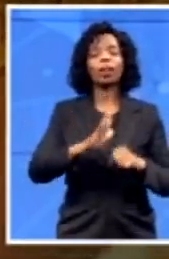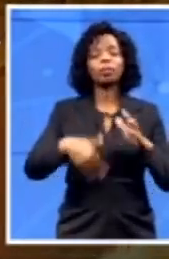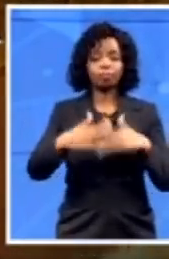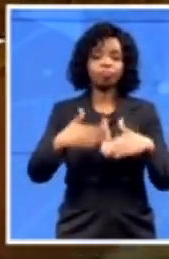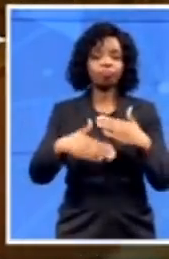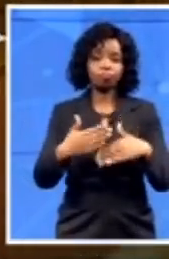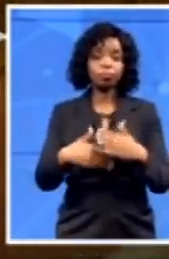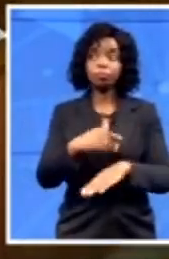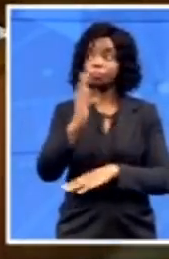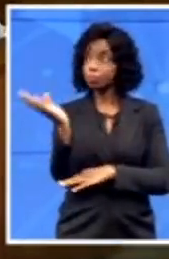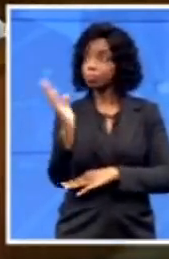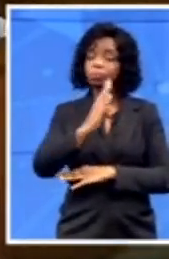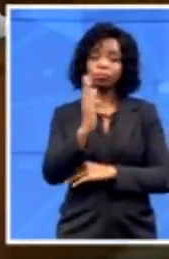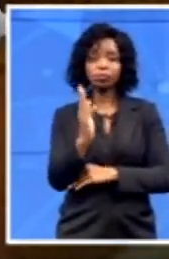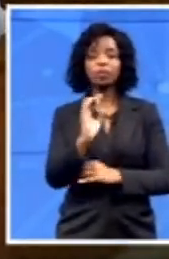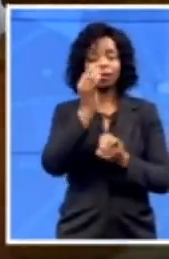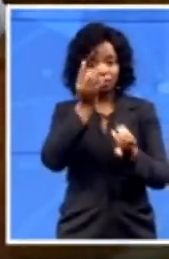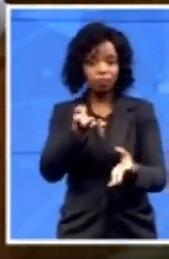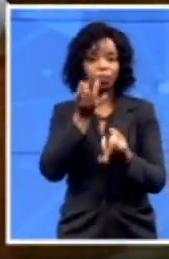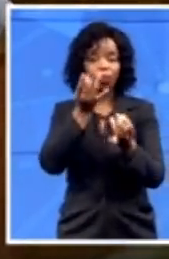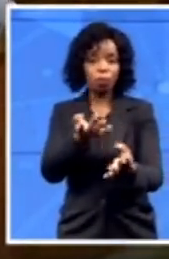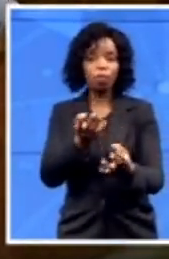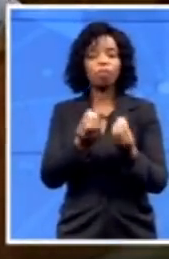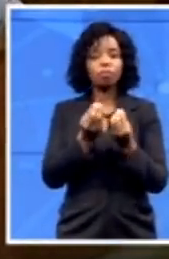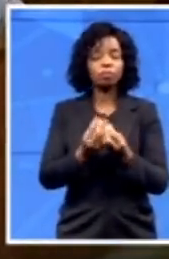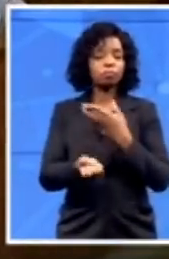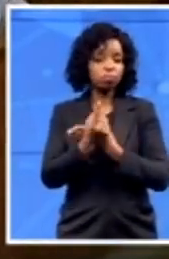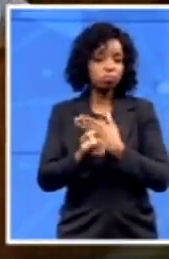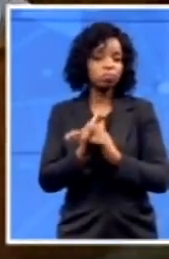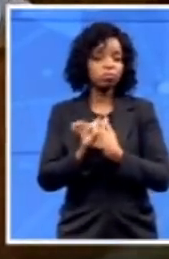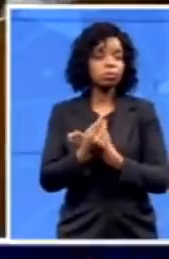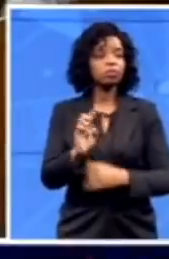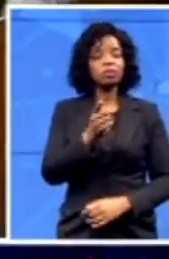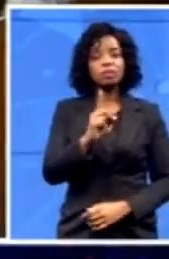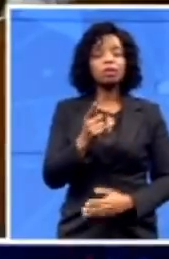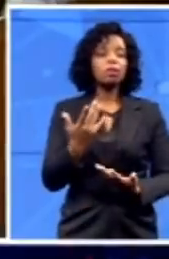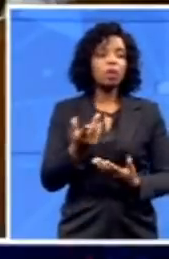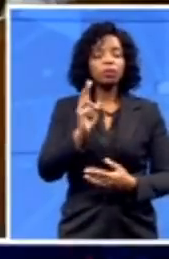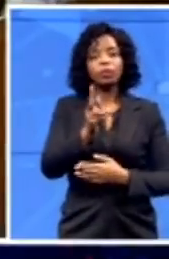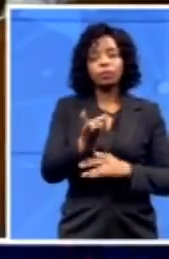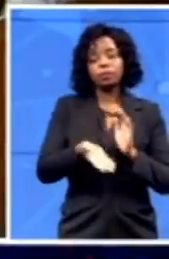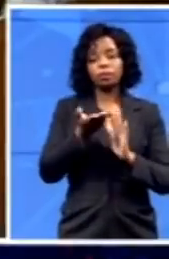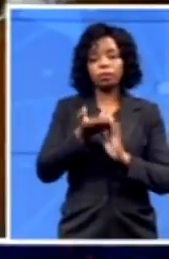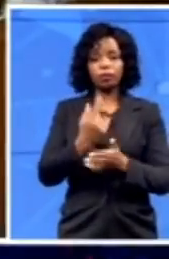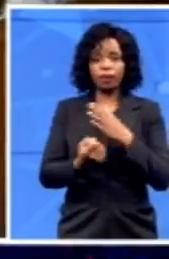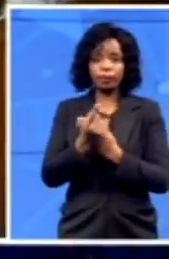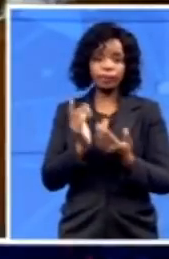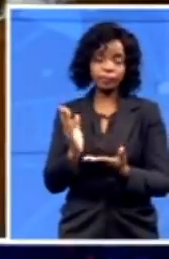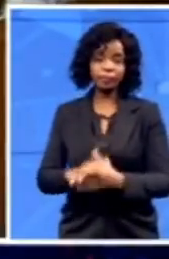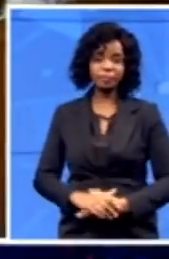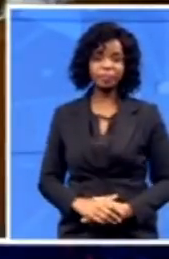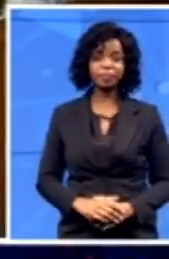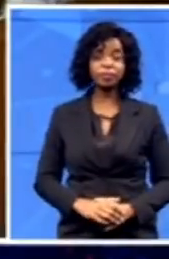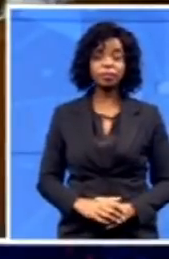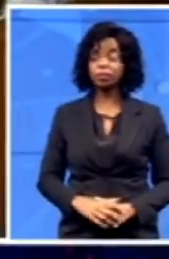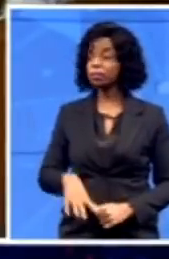posted on the highlights that come out from the case. Hasina, thank you so much for that update,